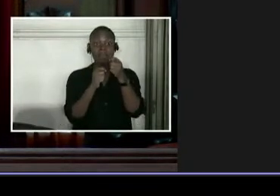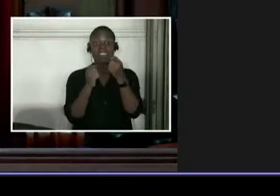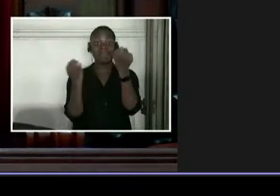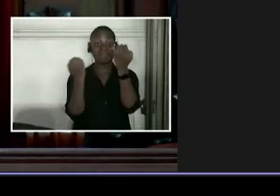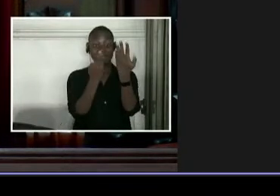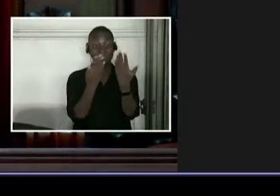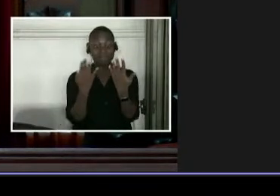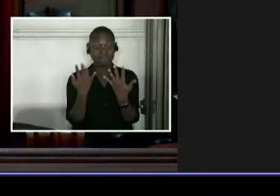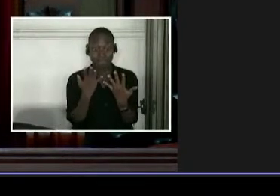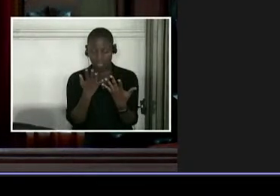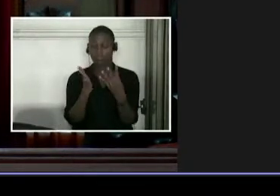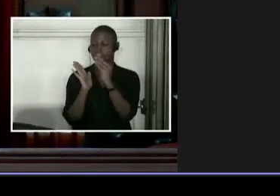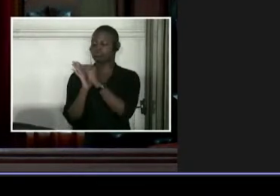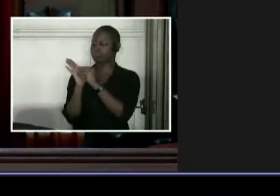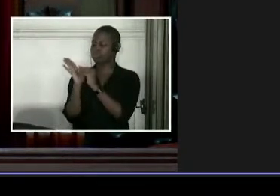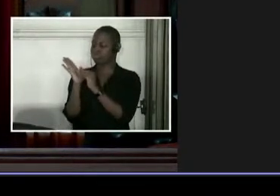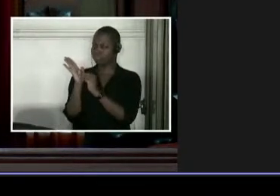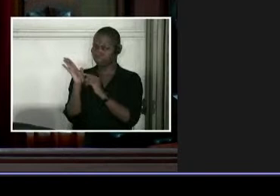for